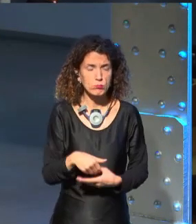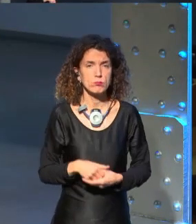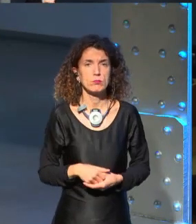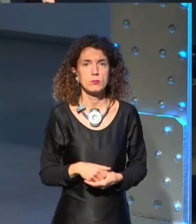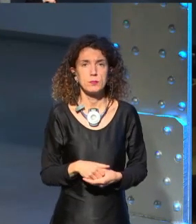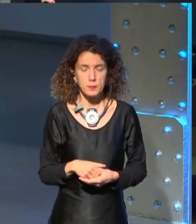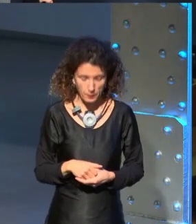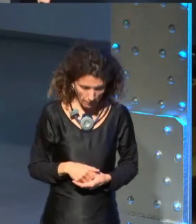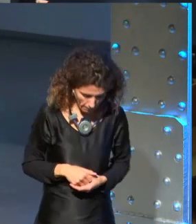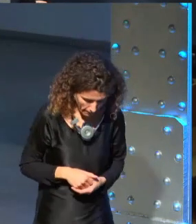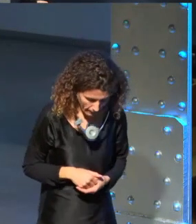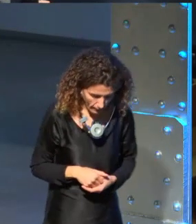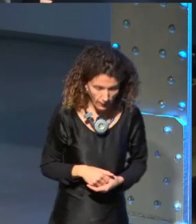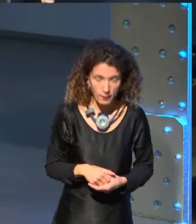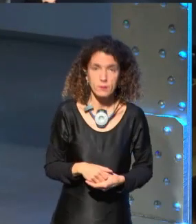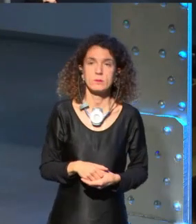that.